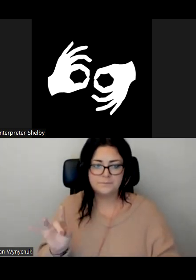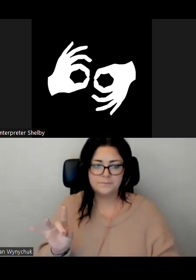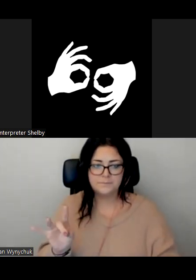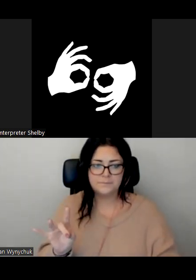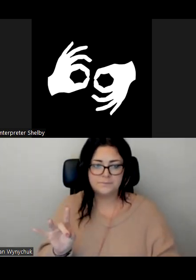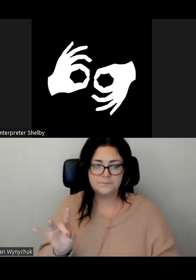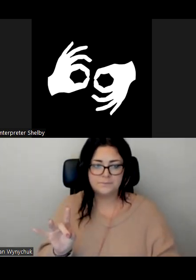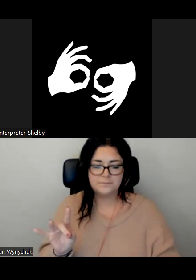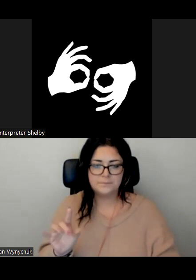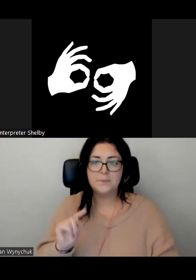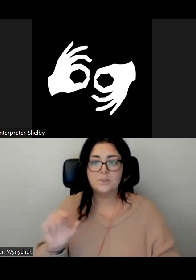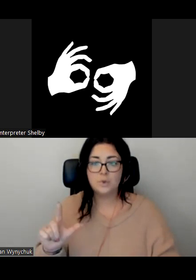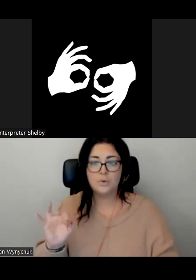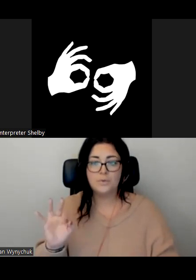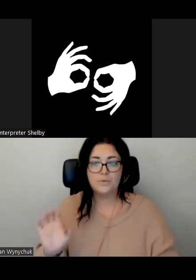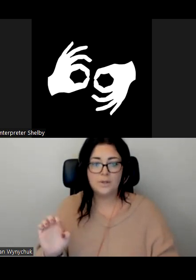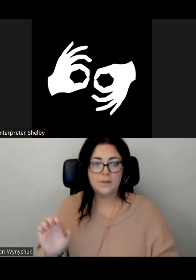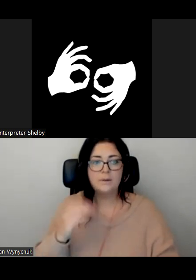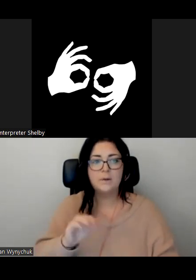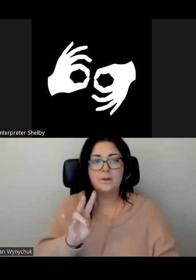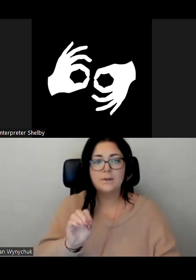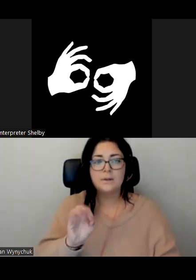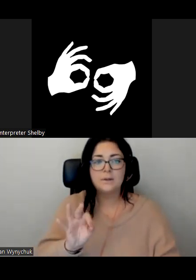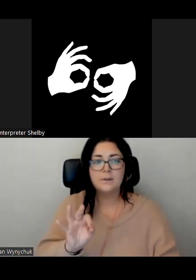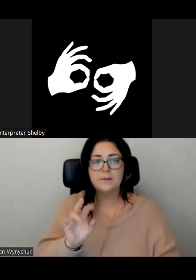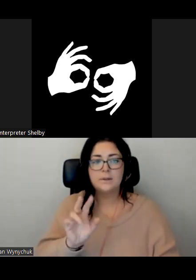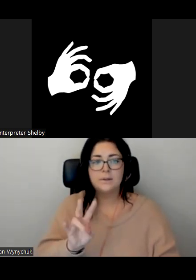1-888-660-7788 or